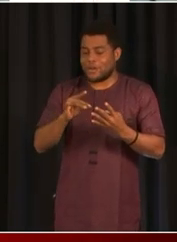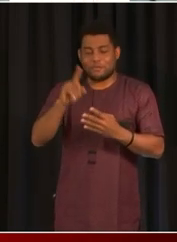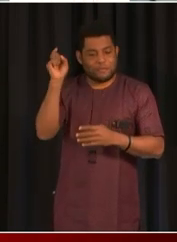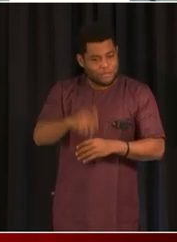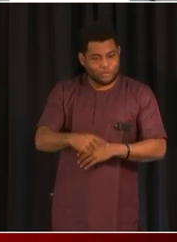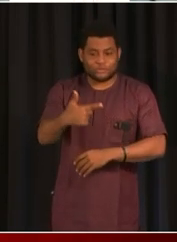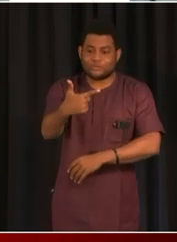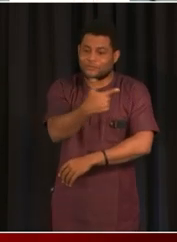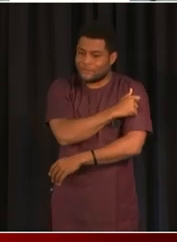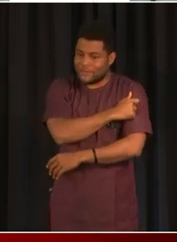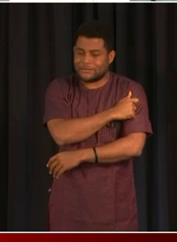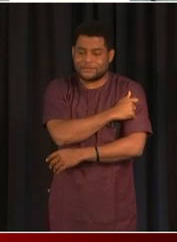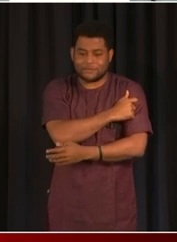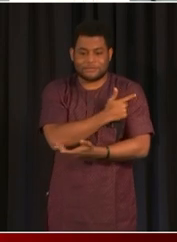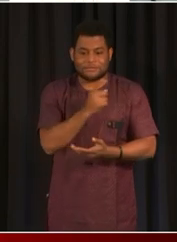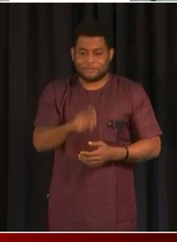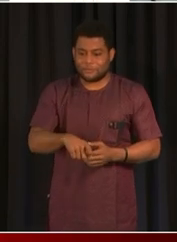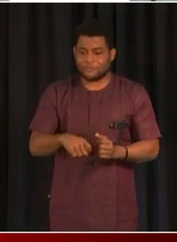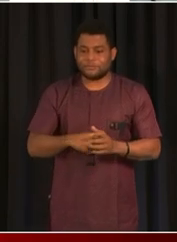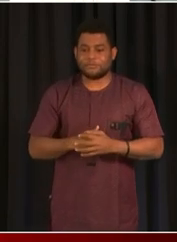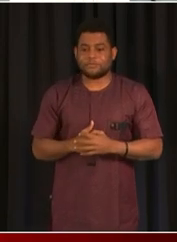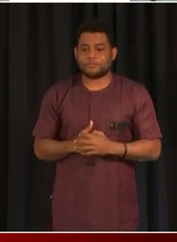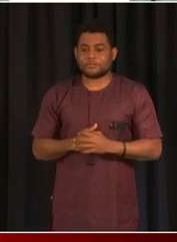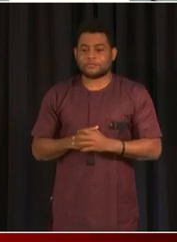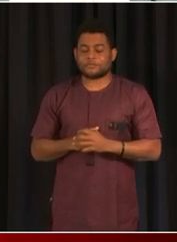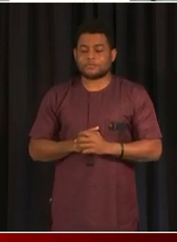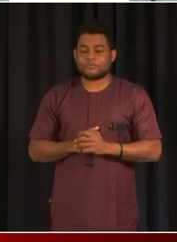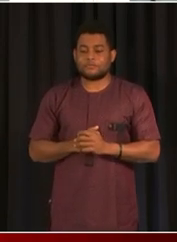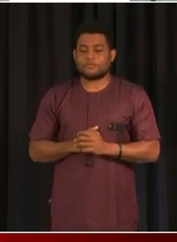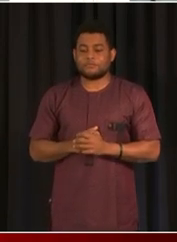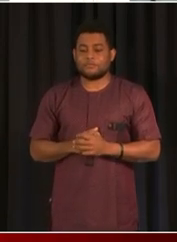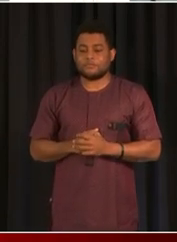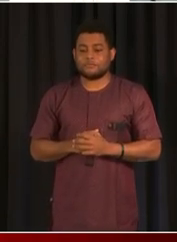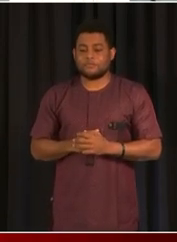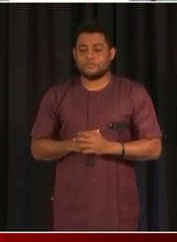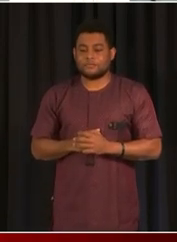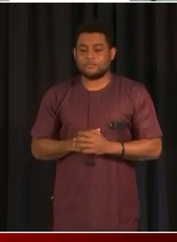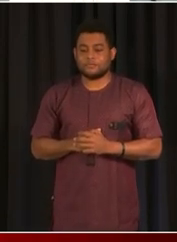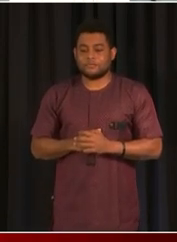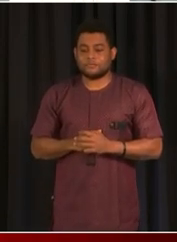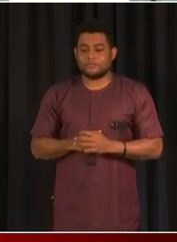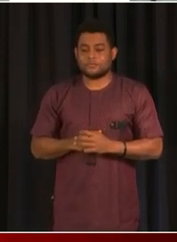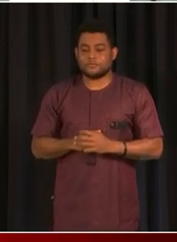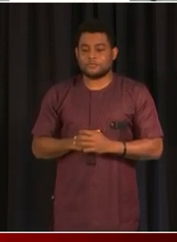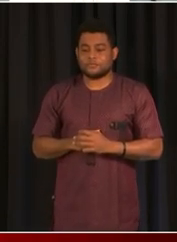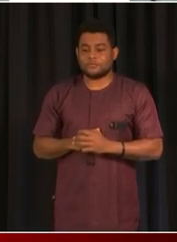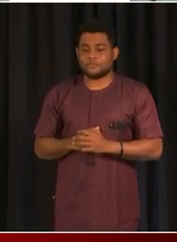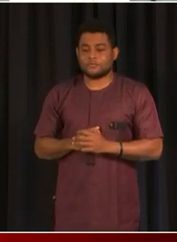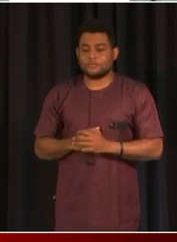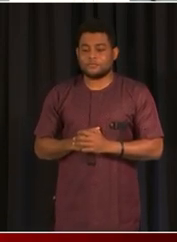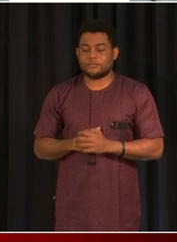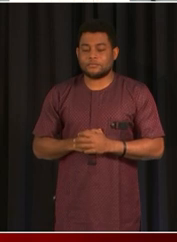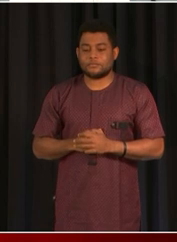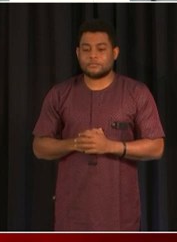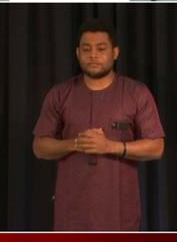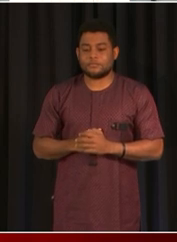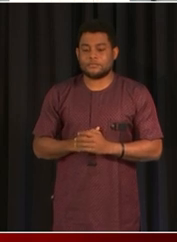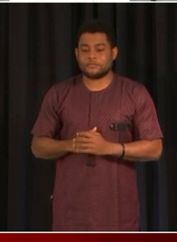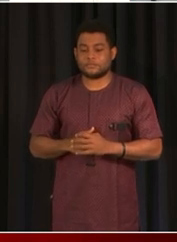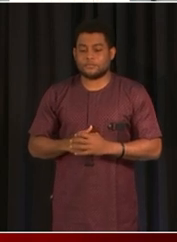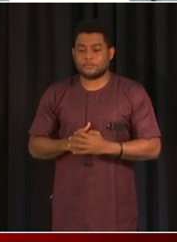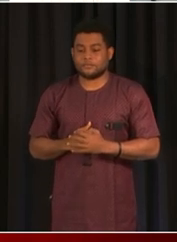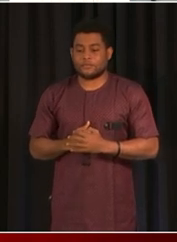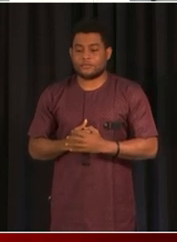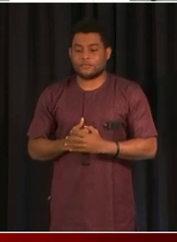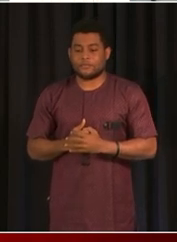vaccination while the vaccines are approved through an emergency use authorization. We do know that many of our partners, some of them